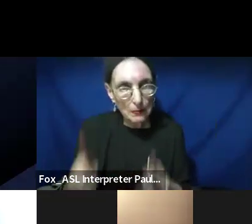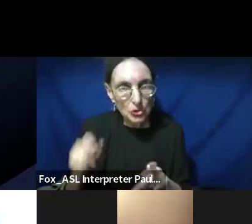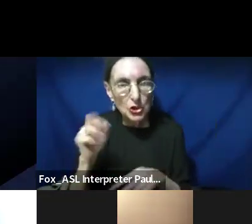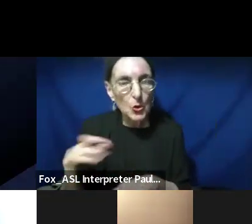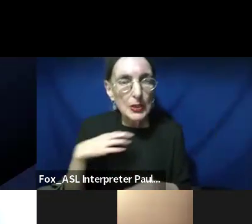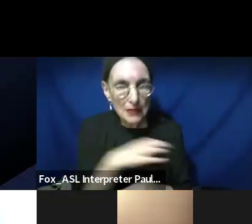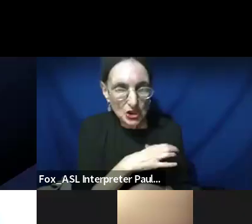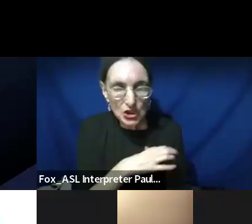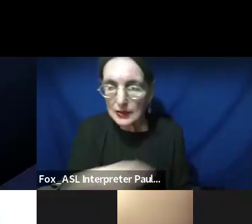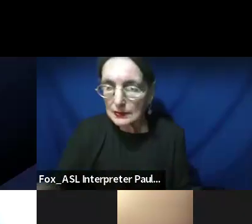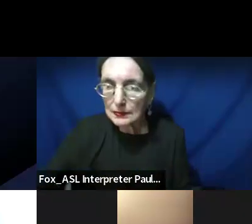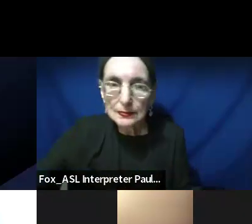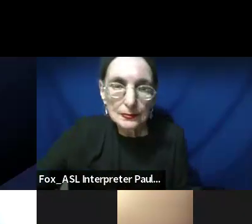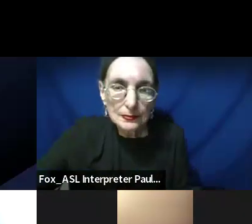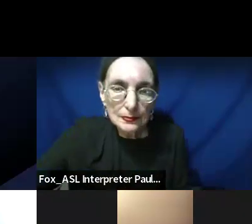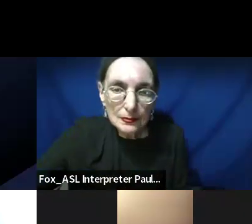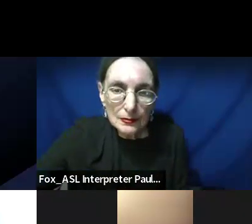commissions.